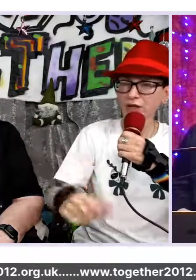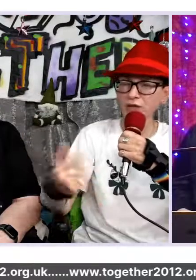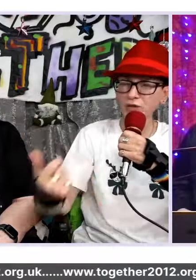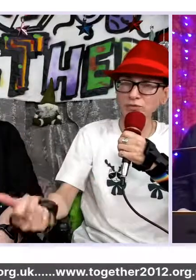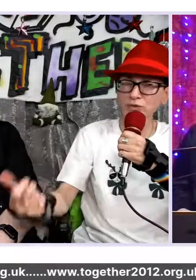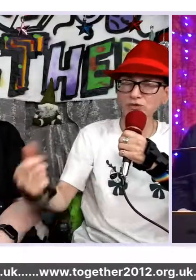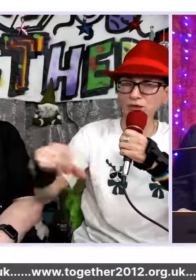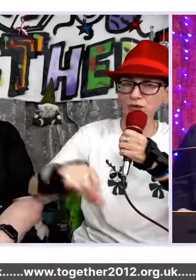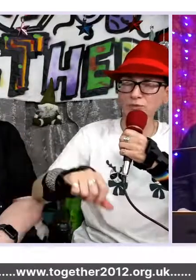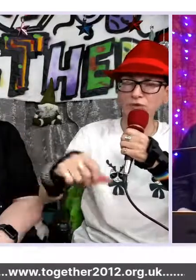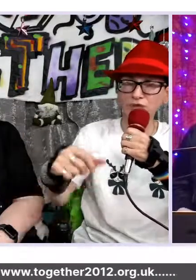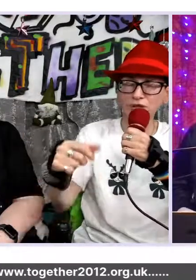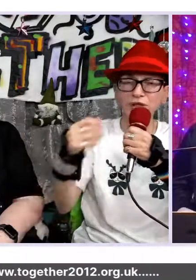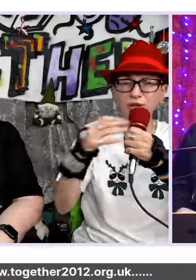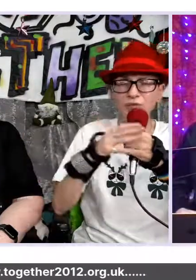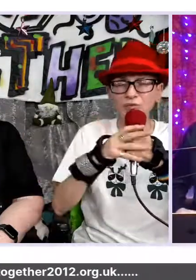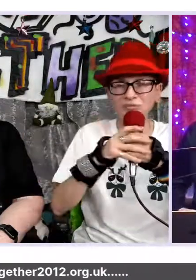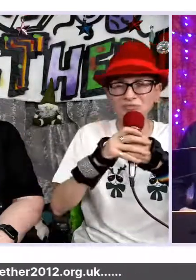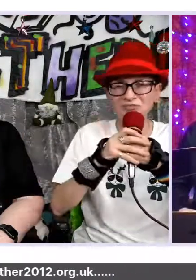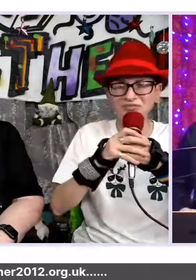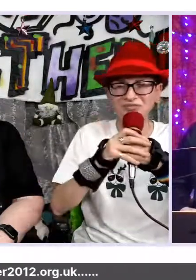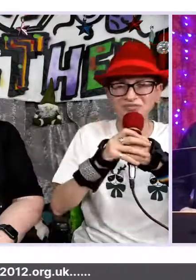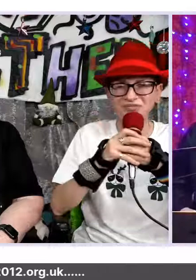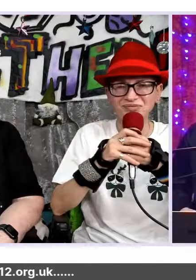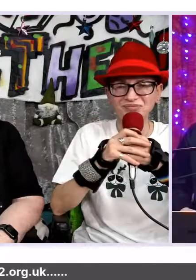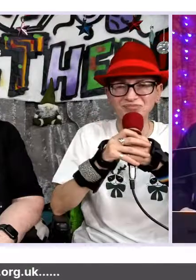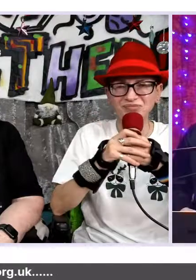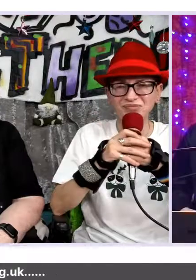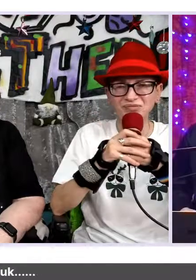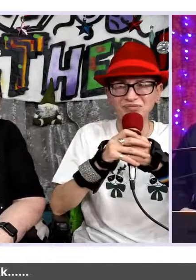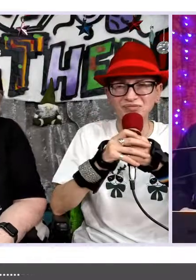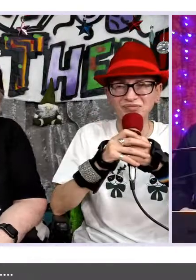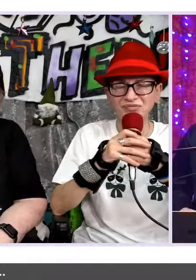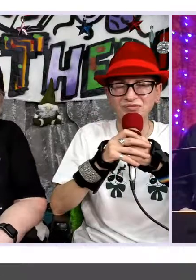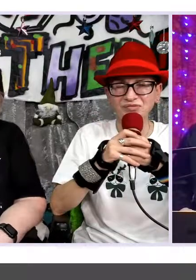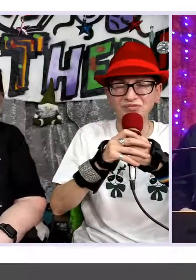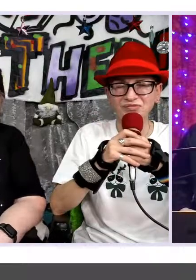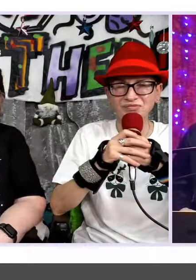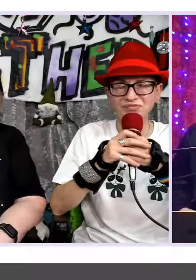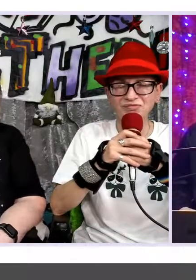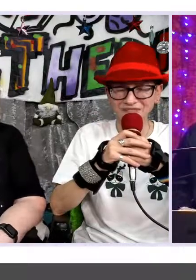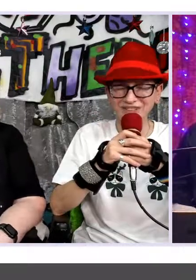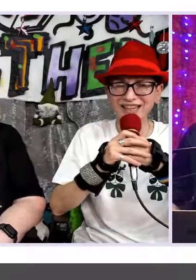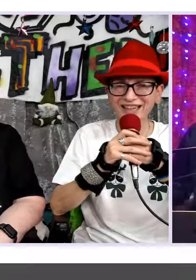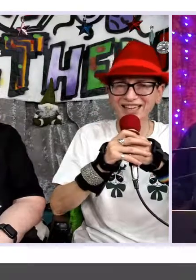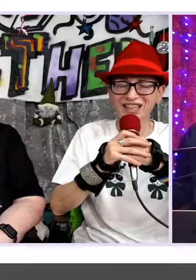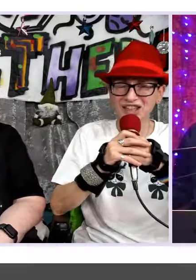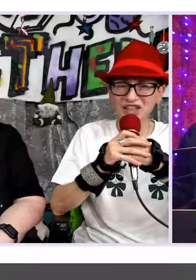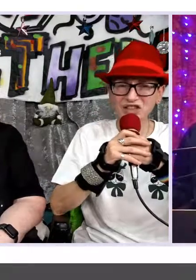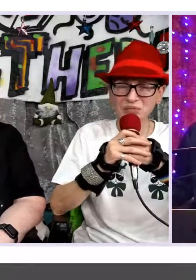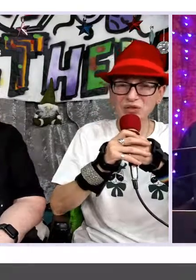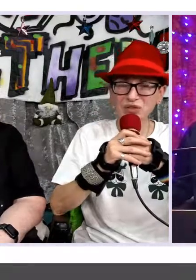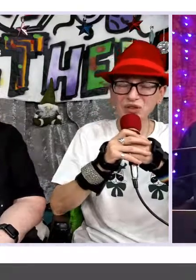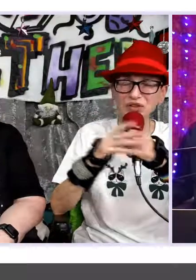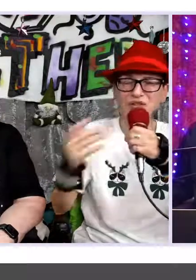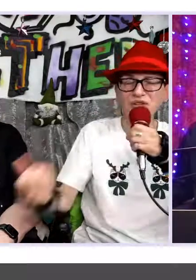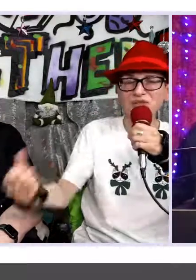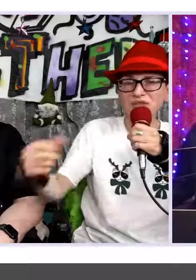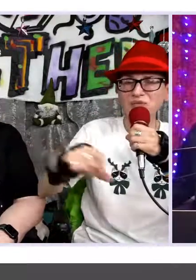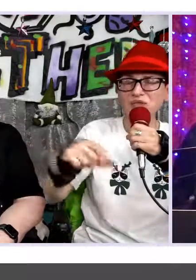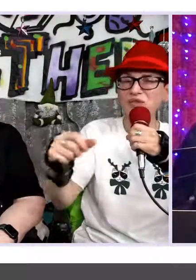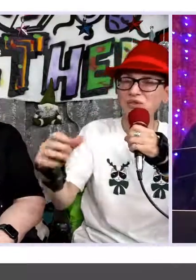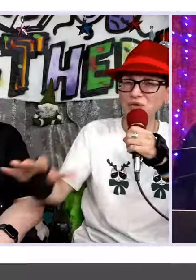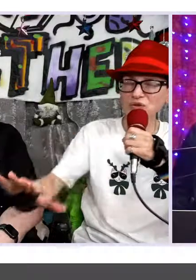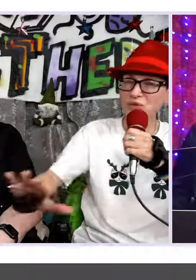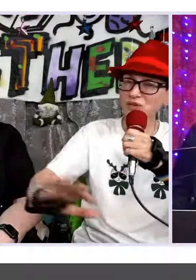and again moving it up and down. Yeah, I think it might have been, is it sea sausage or something like that? Yeah, and just moving these stones